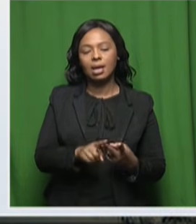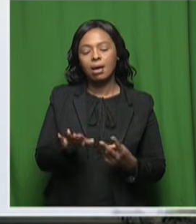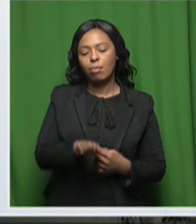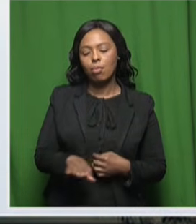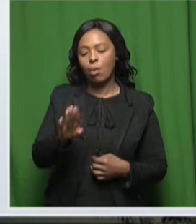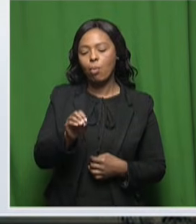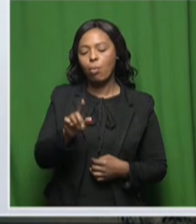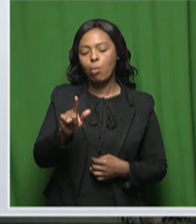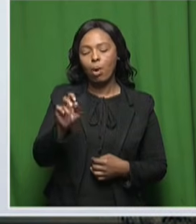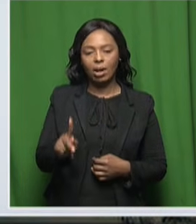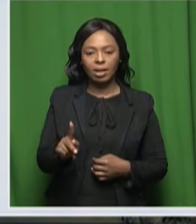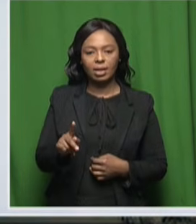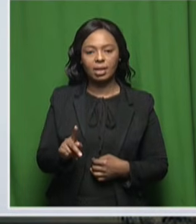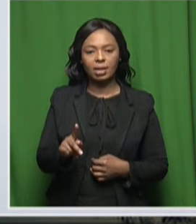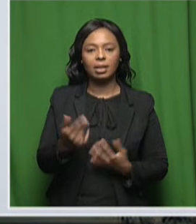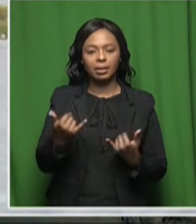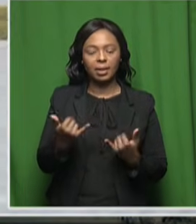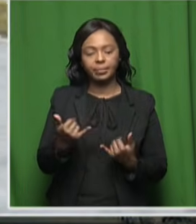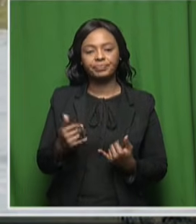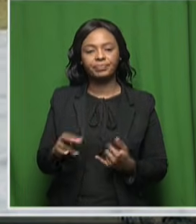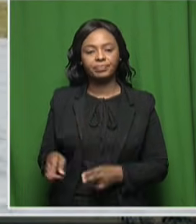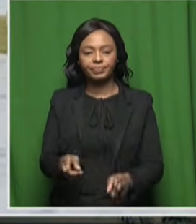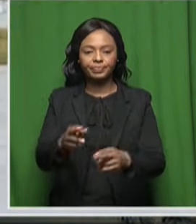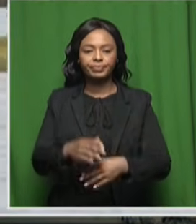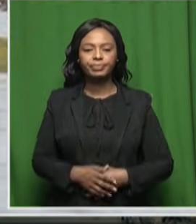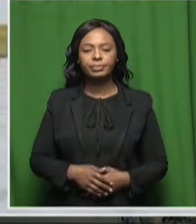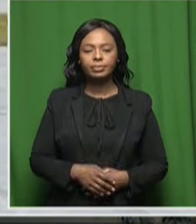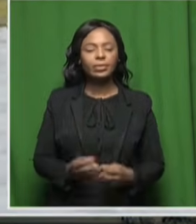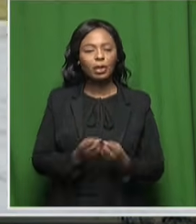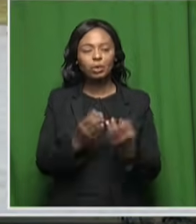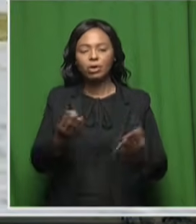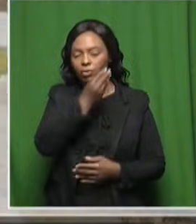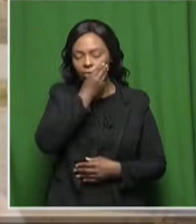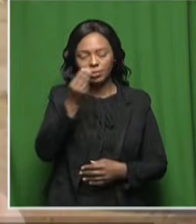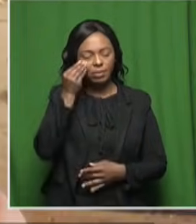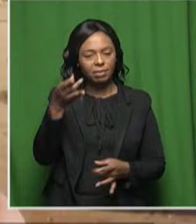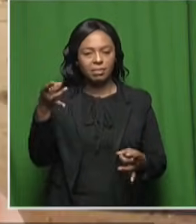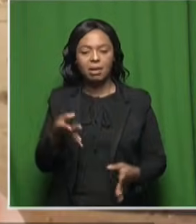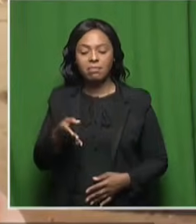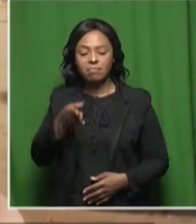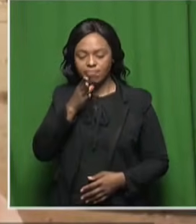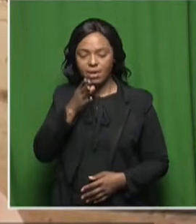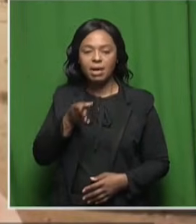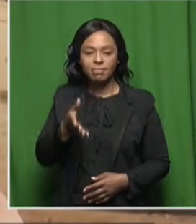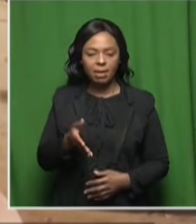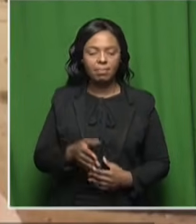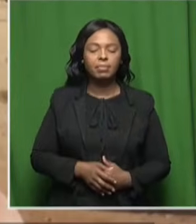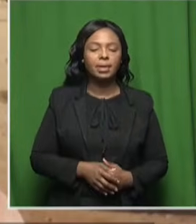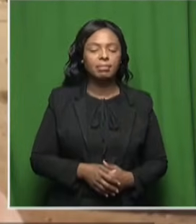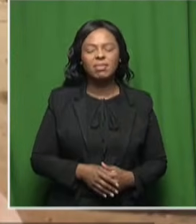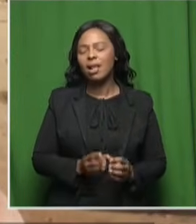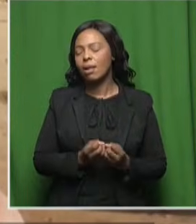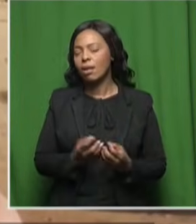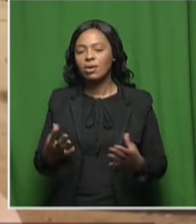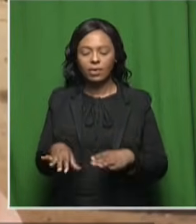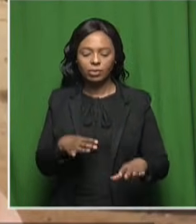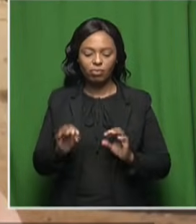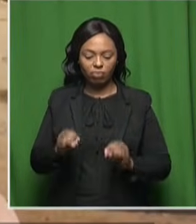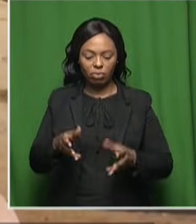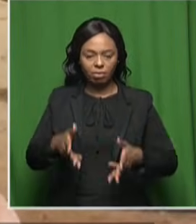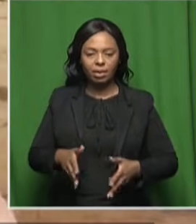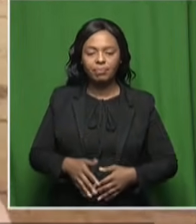You can see the Khoisan drawings in the caves. We've got so many caves. So in Velddrif at the moment, coming back to where we are